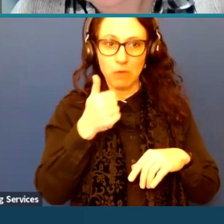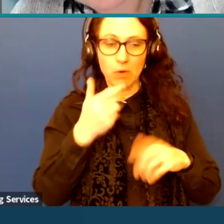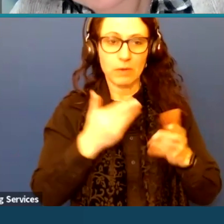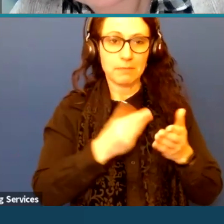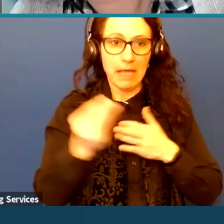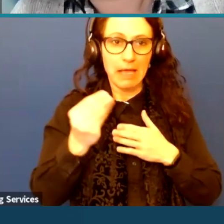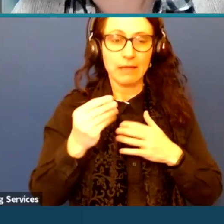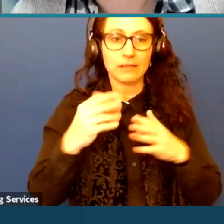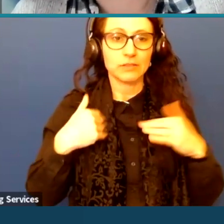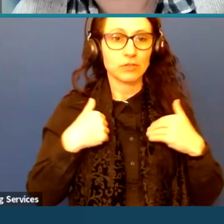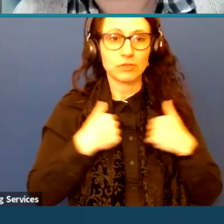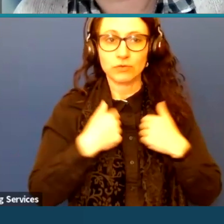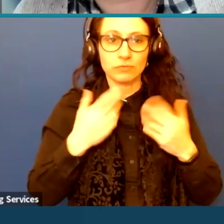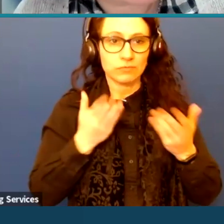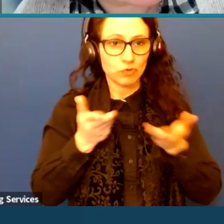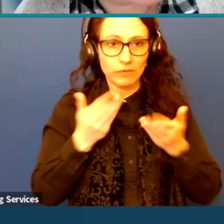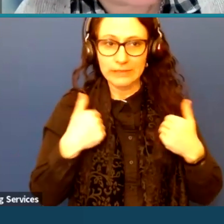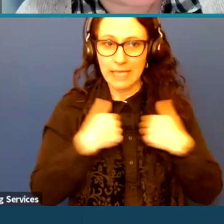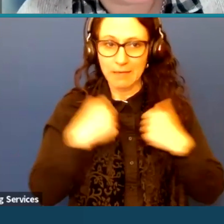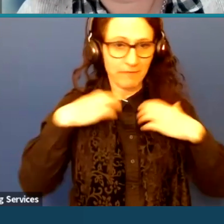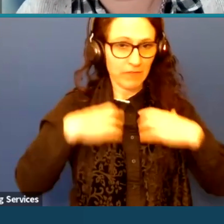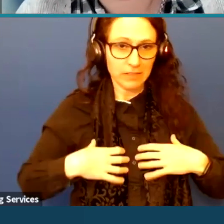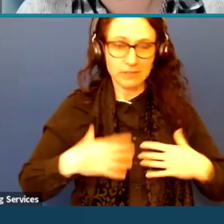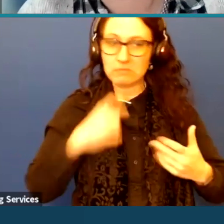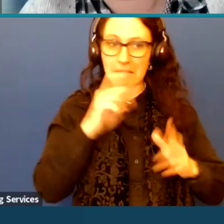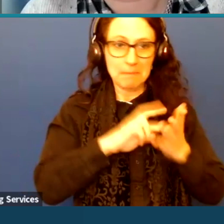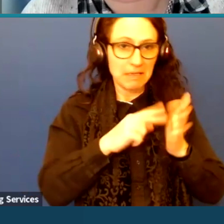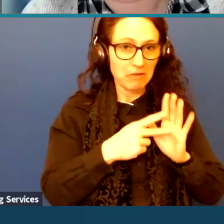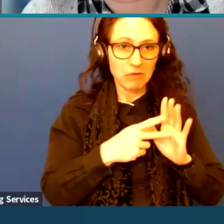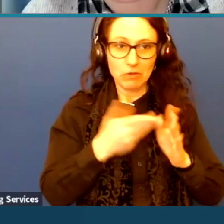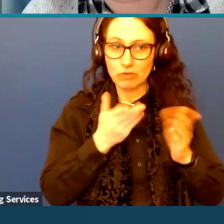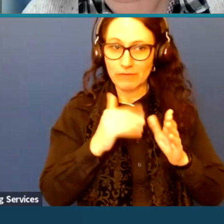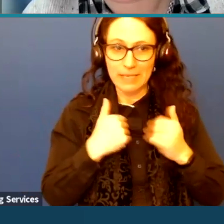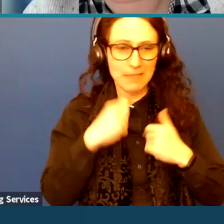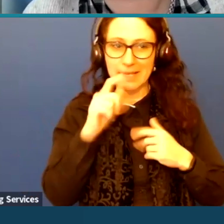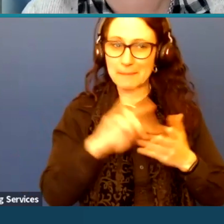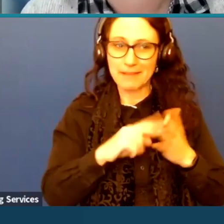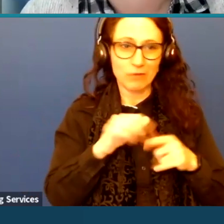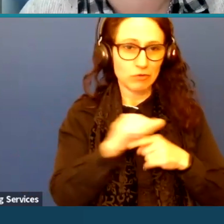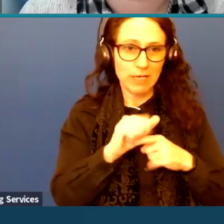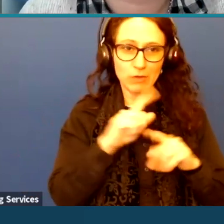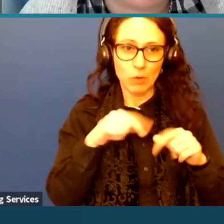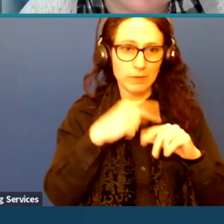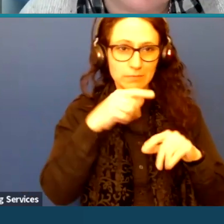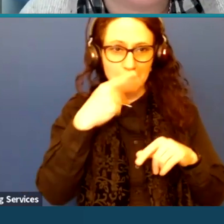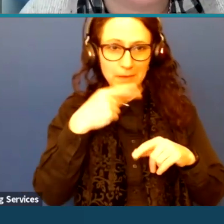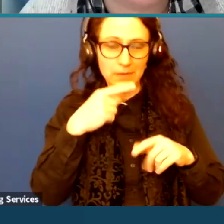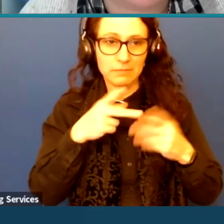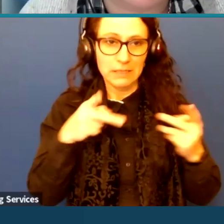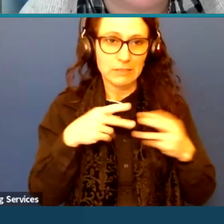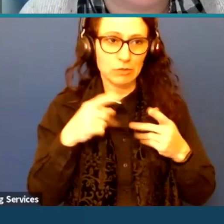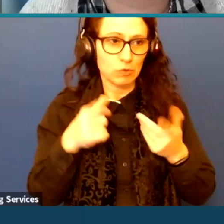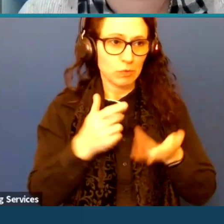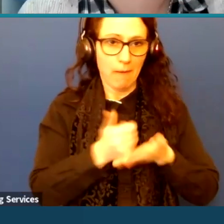dog. That doesn't mean my dog's a service animal. That doesn't mean they're trained to go into public places. And that doesn't mean that they've been task trained to assist with